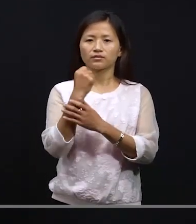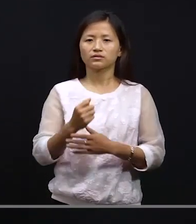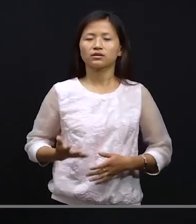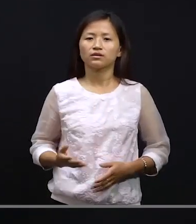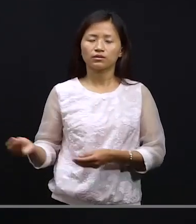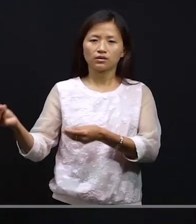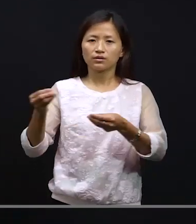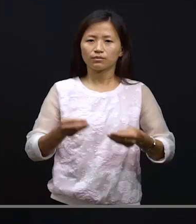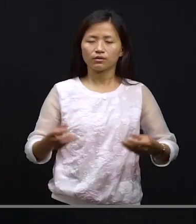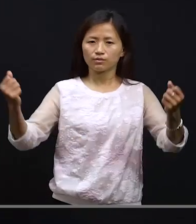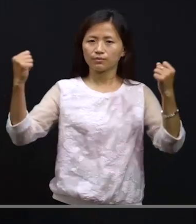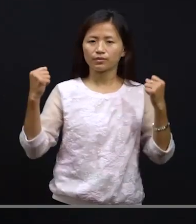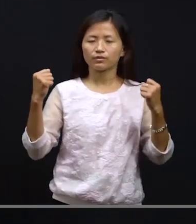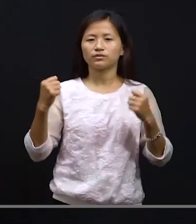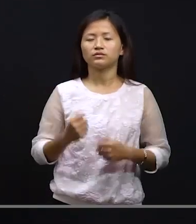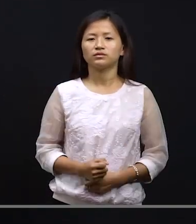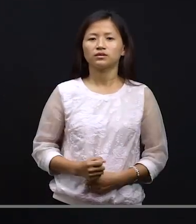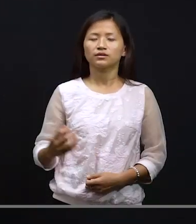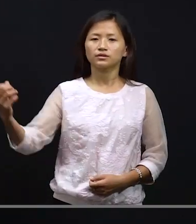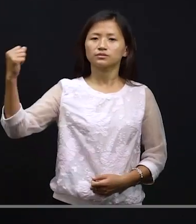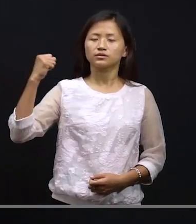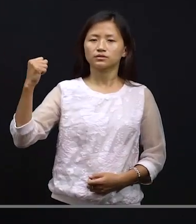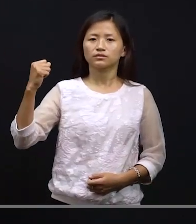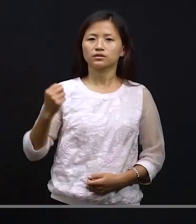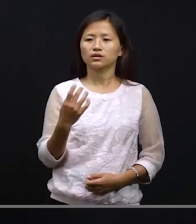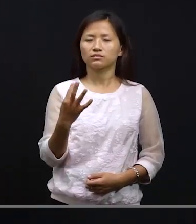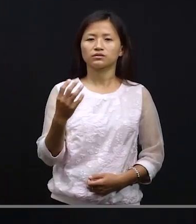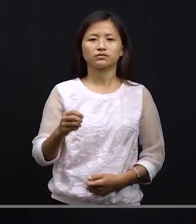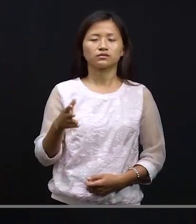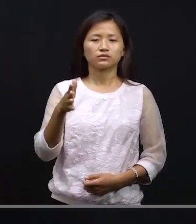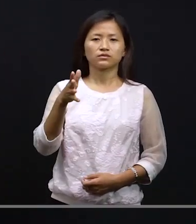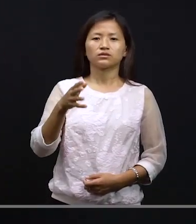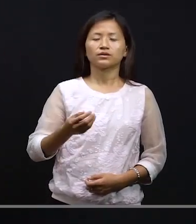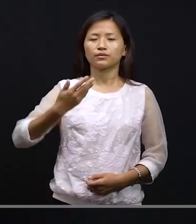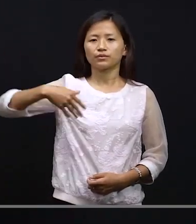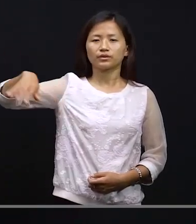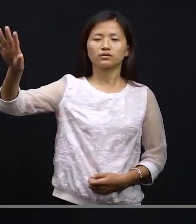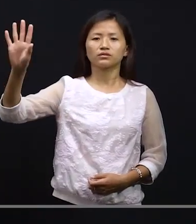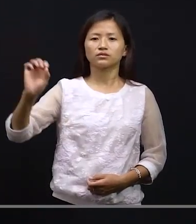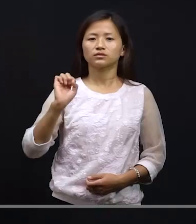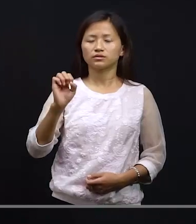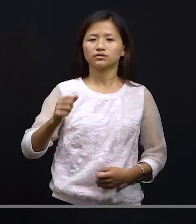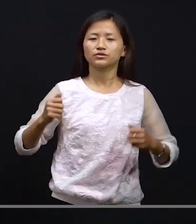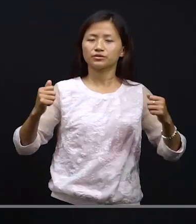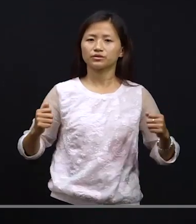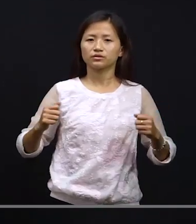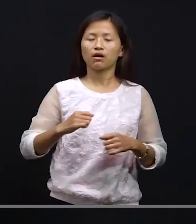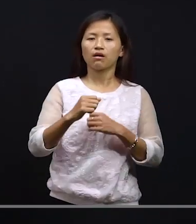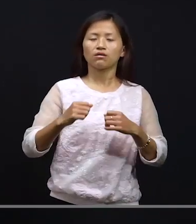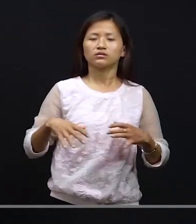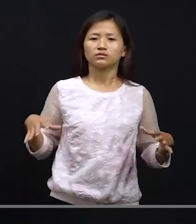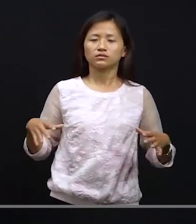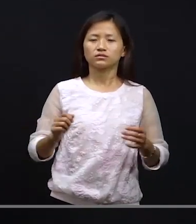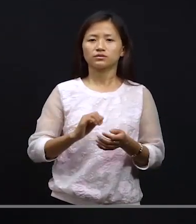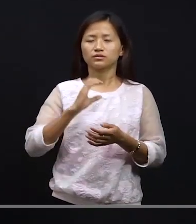hire you with my power." But his power counted for naught, and he went away in his chariot. This is how